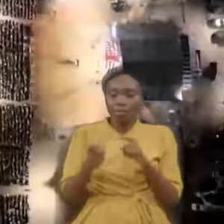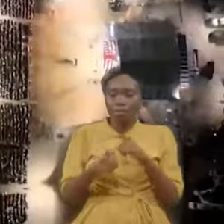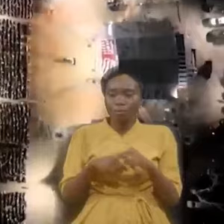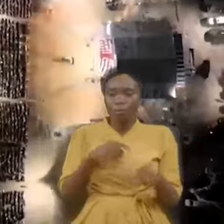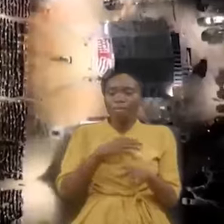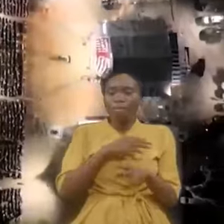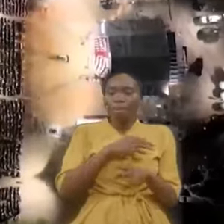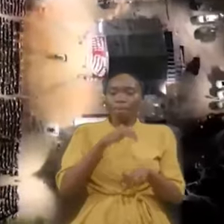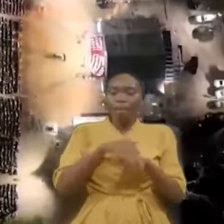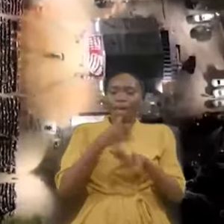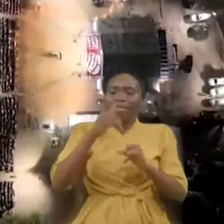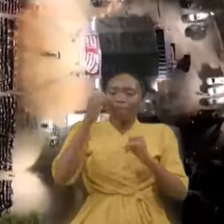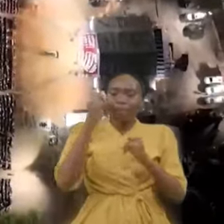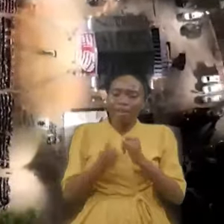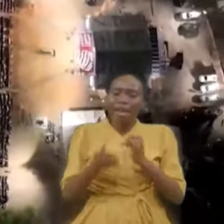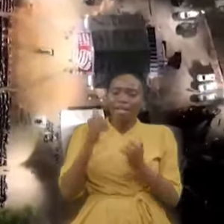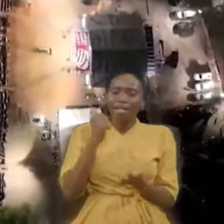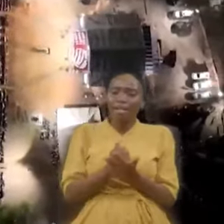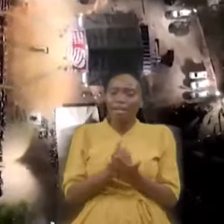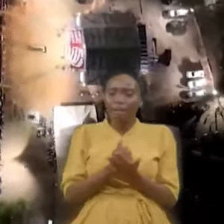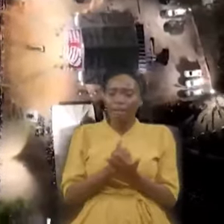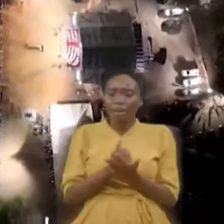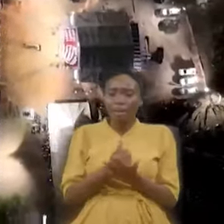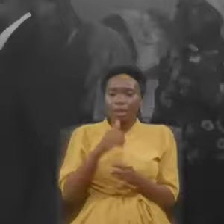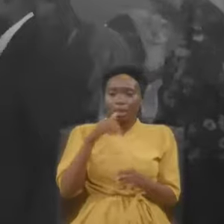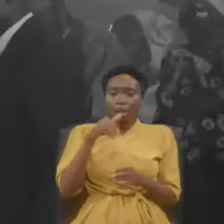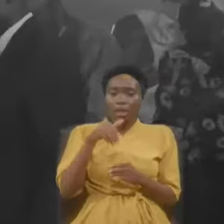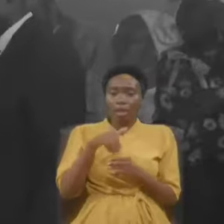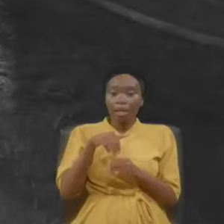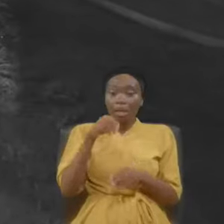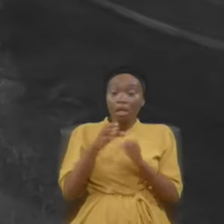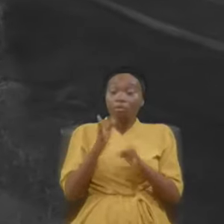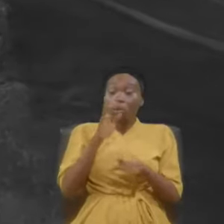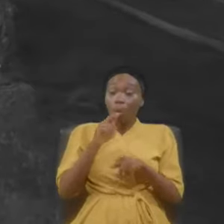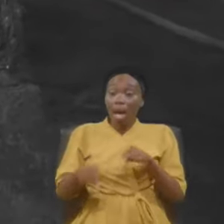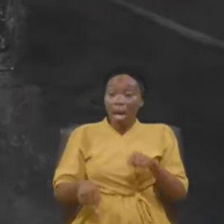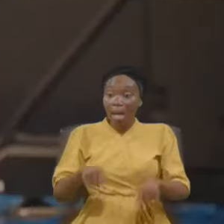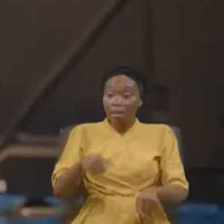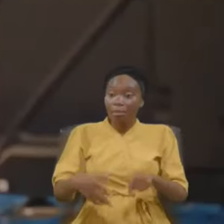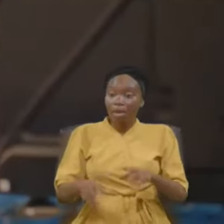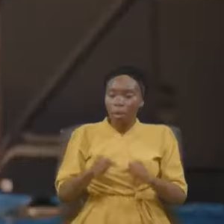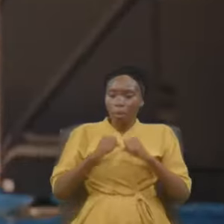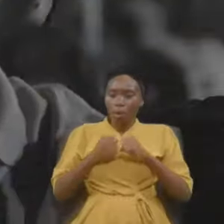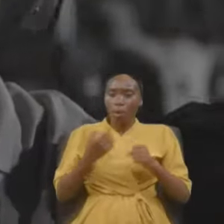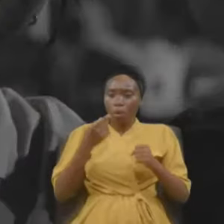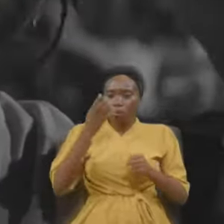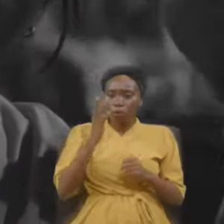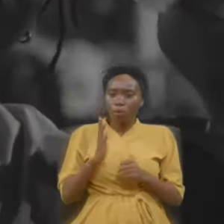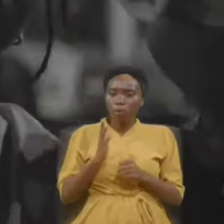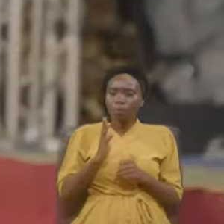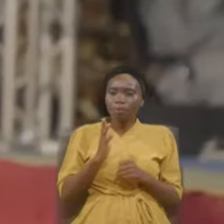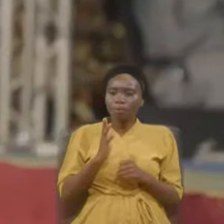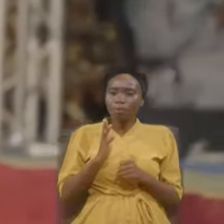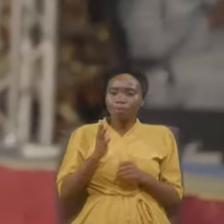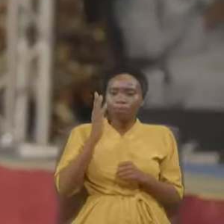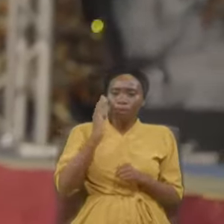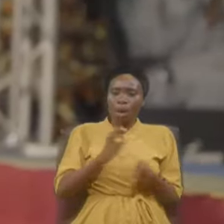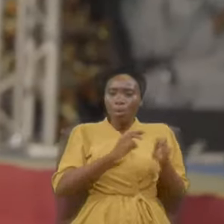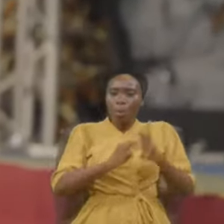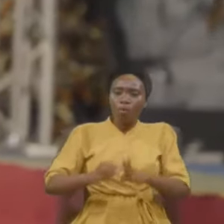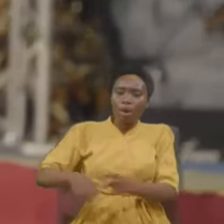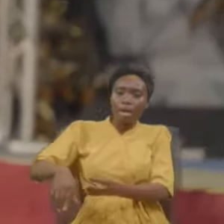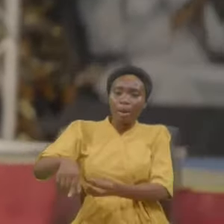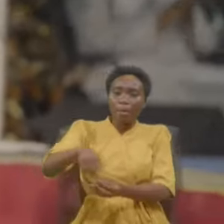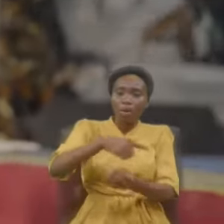And as the final amen, if you are lame, the power of God is moving